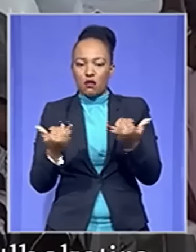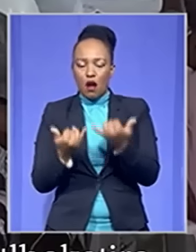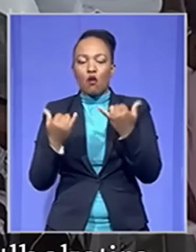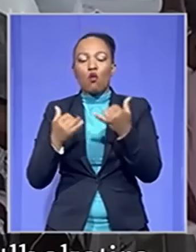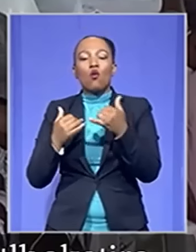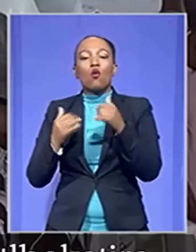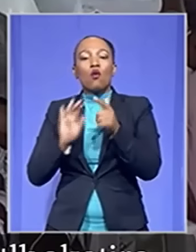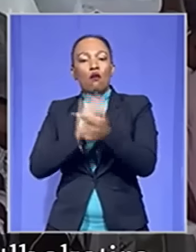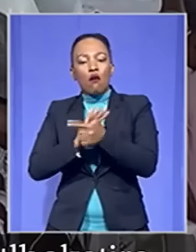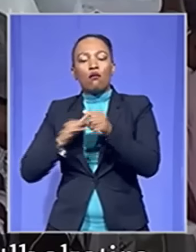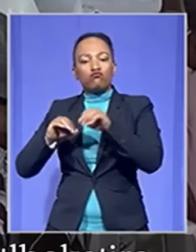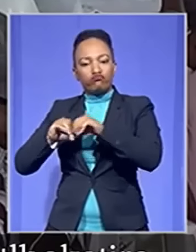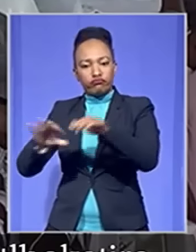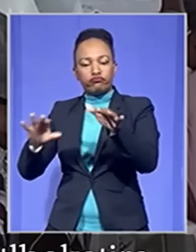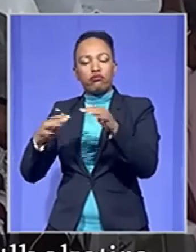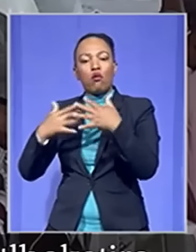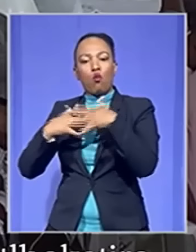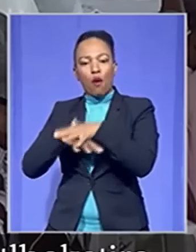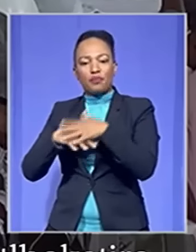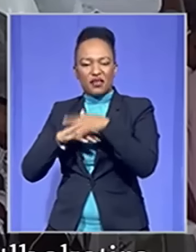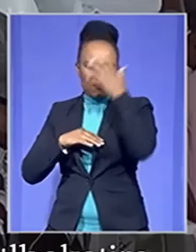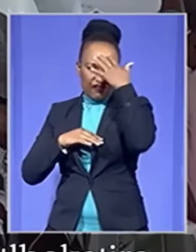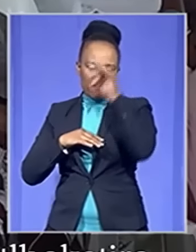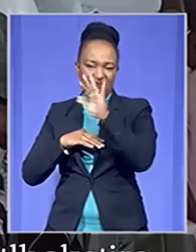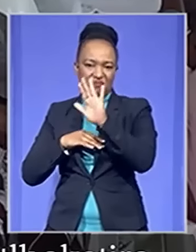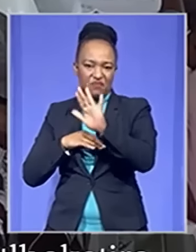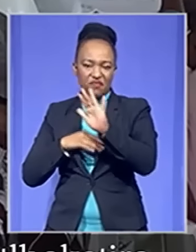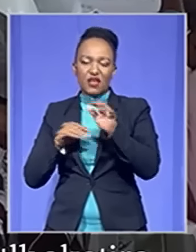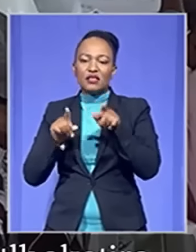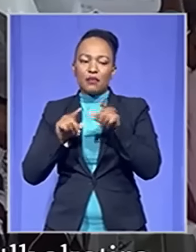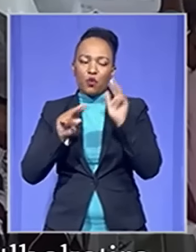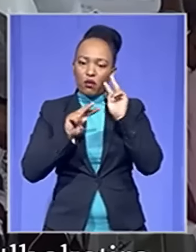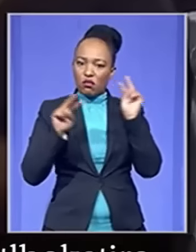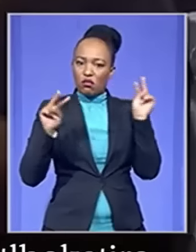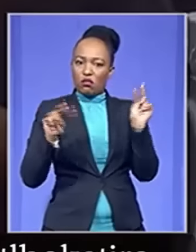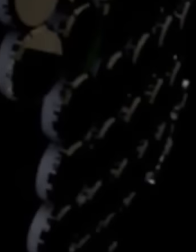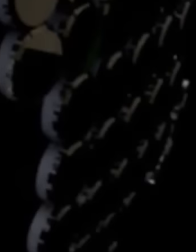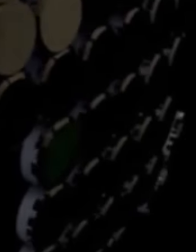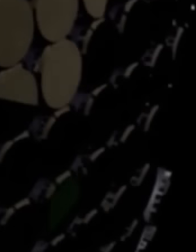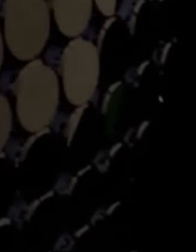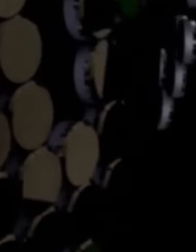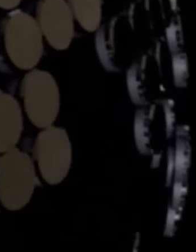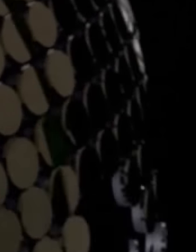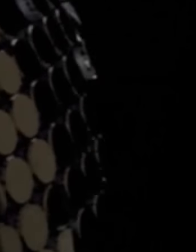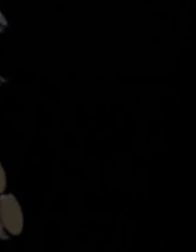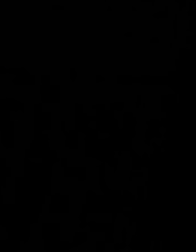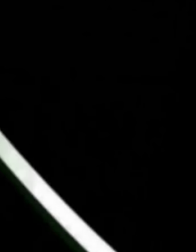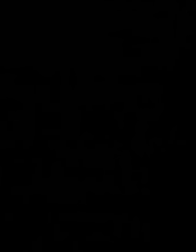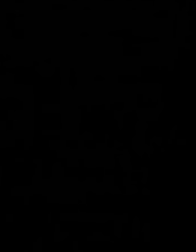looking at this matter from an agricultural point of view.